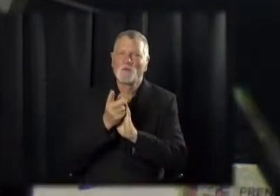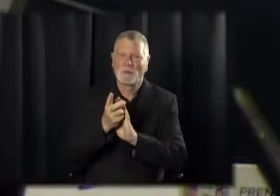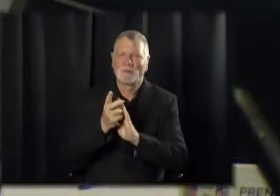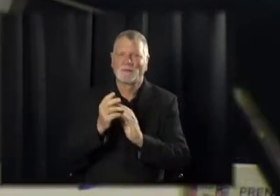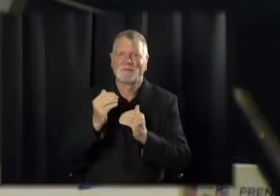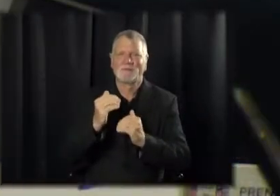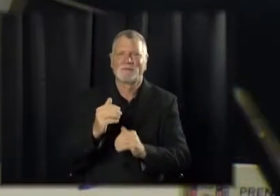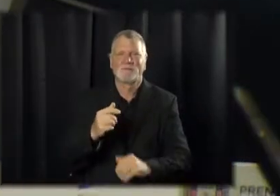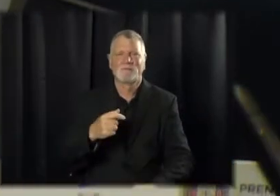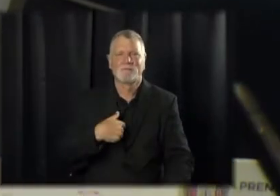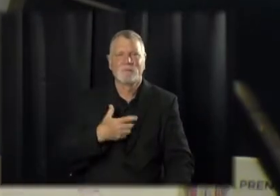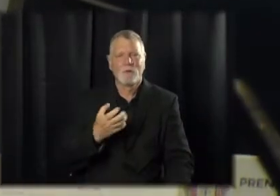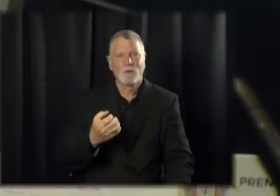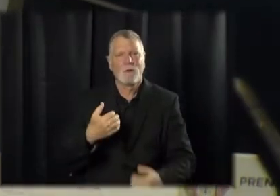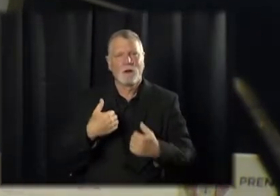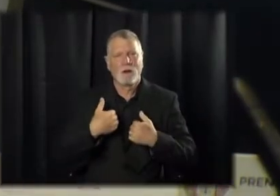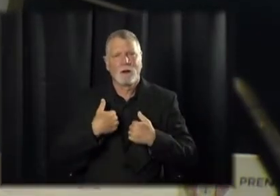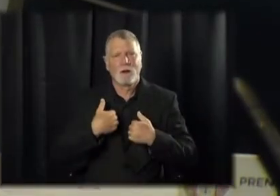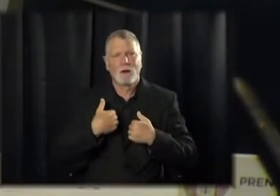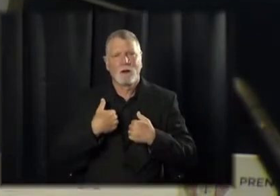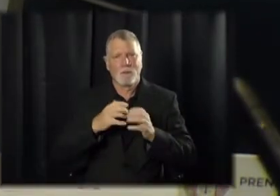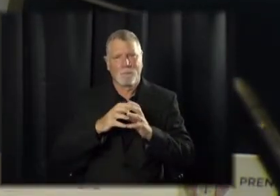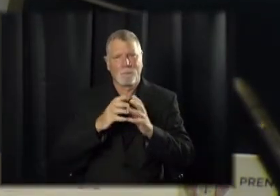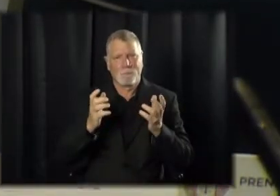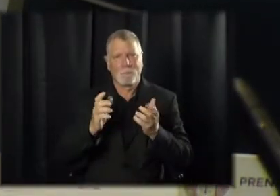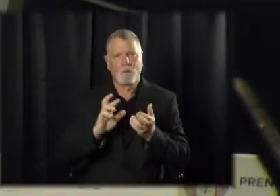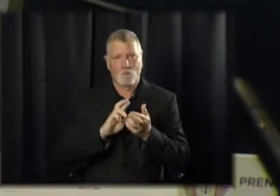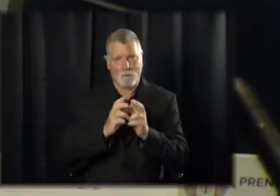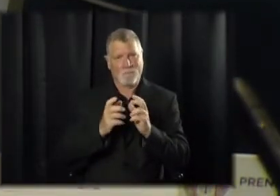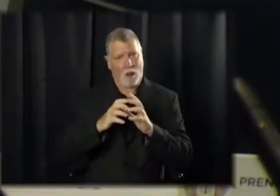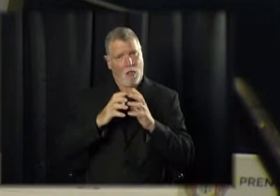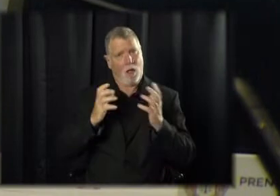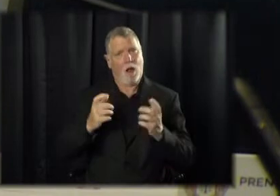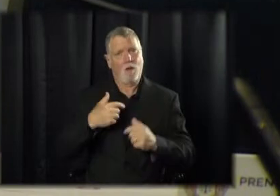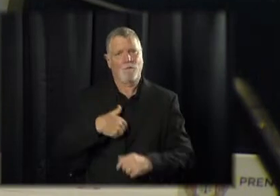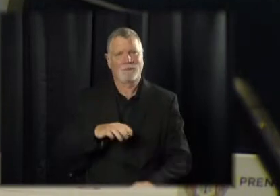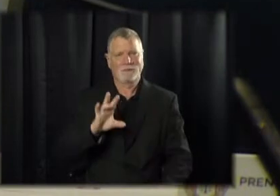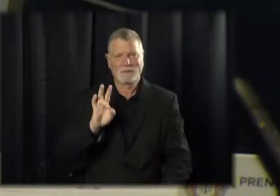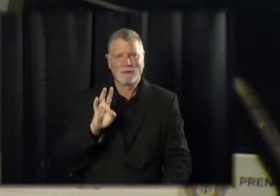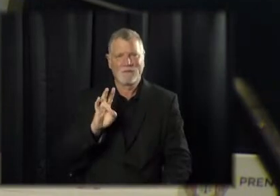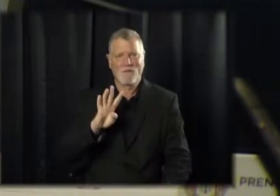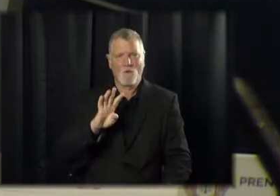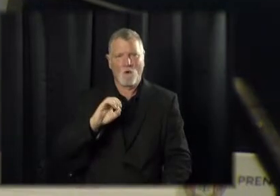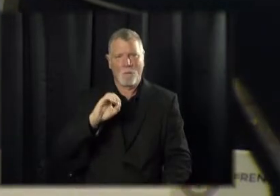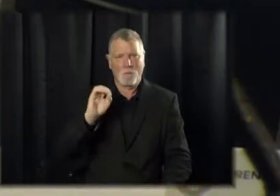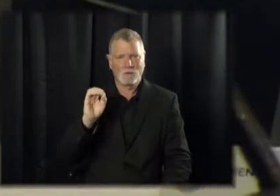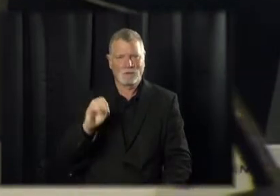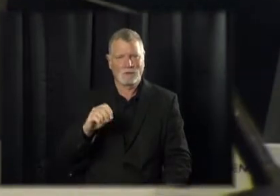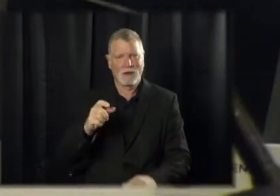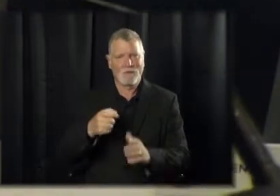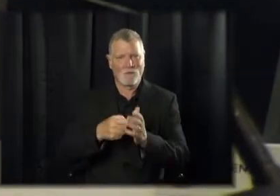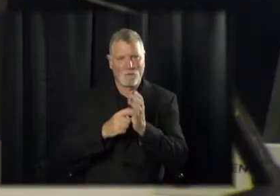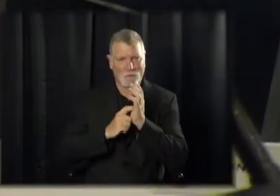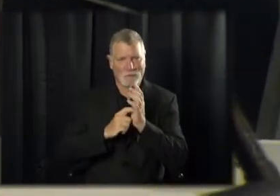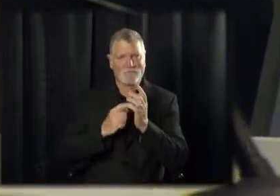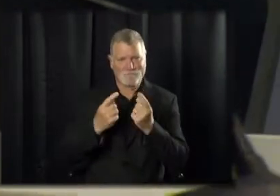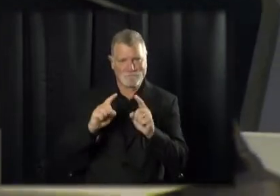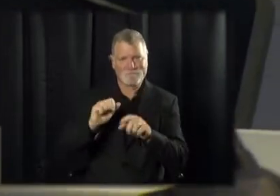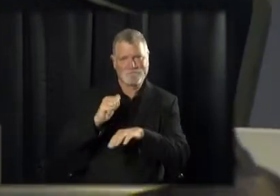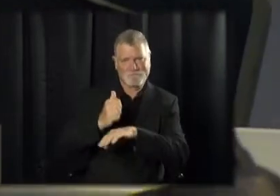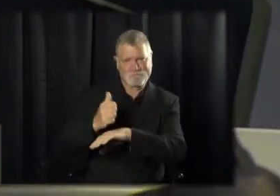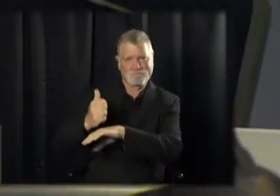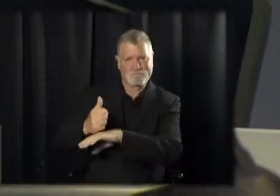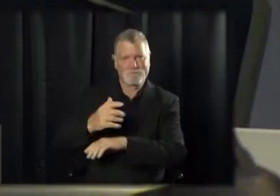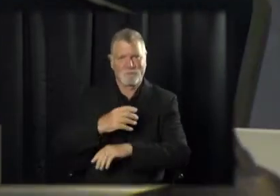minutes. I just want to say we have indeed made a lot of reforms. We have made 74% of the requests have already been